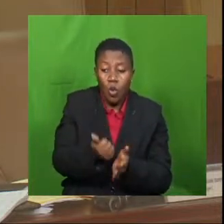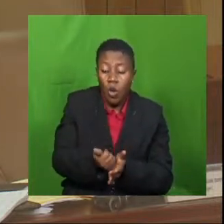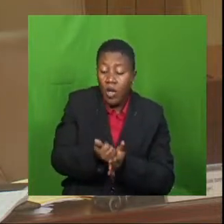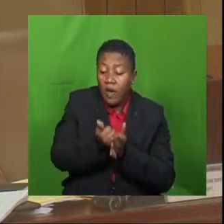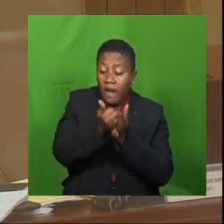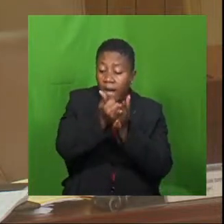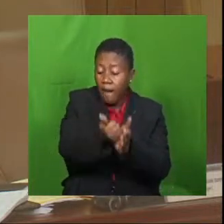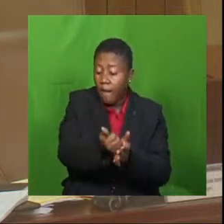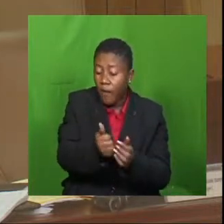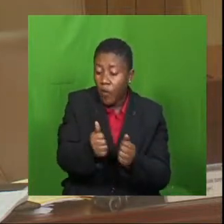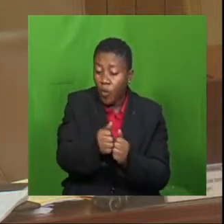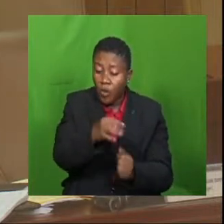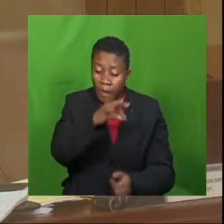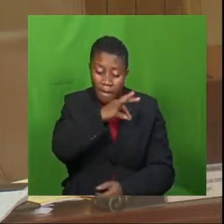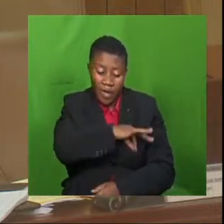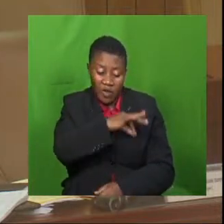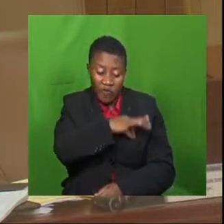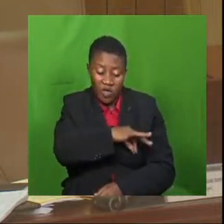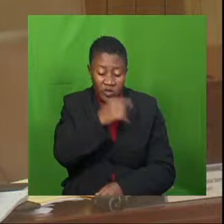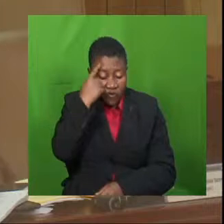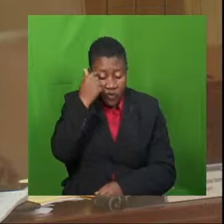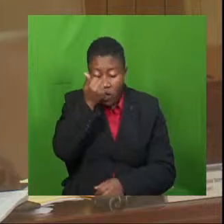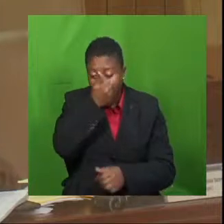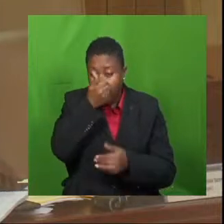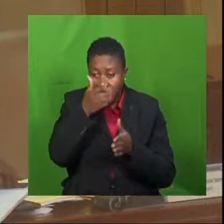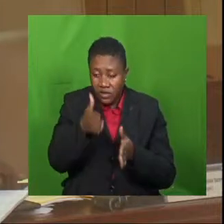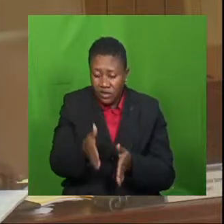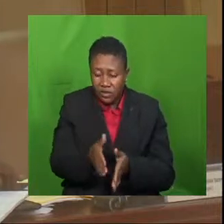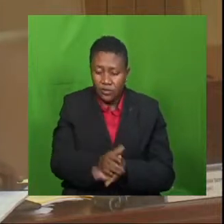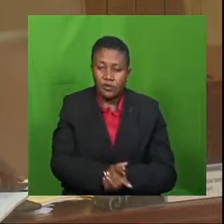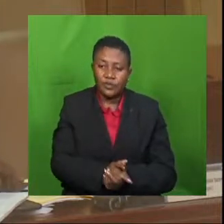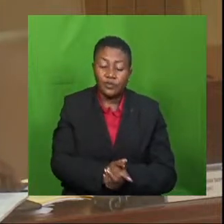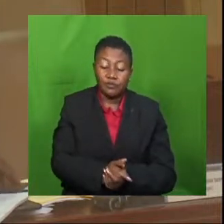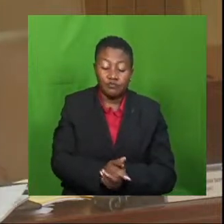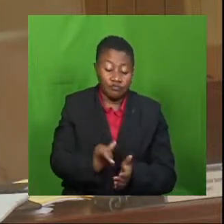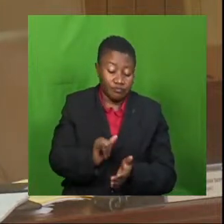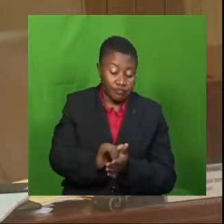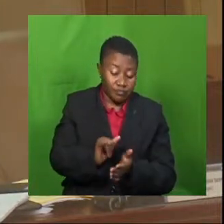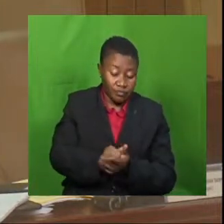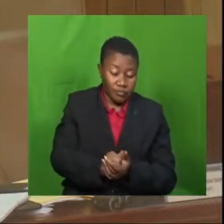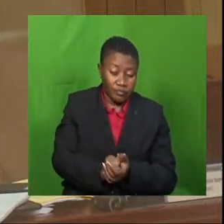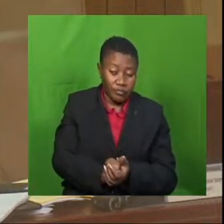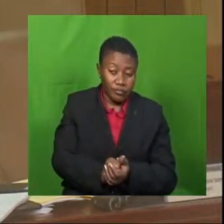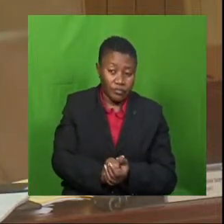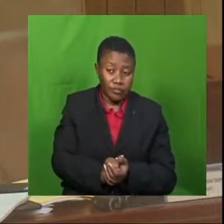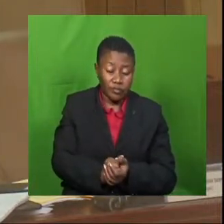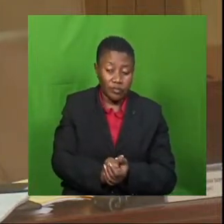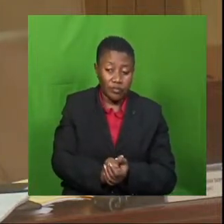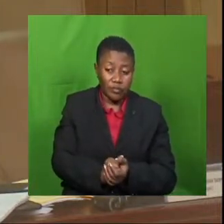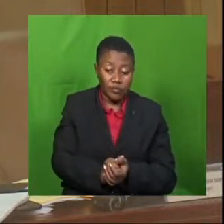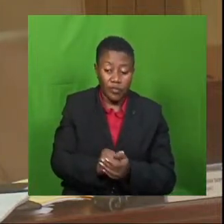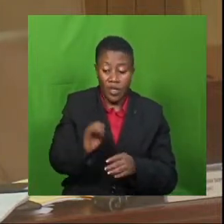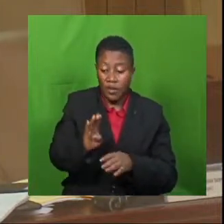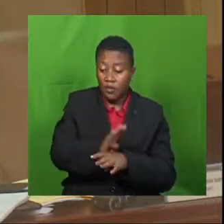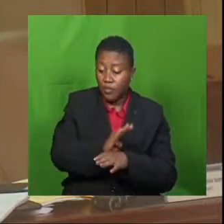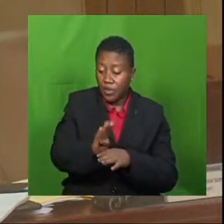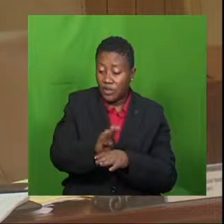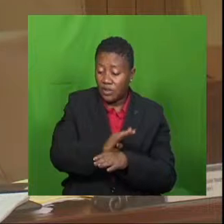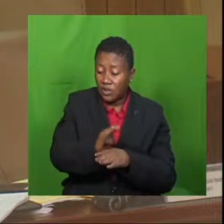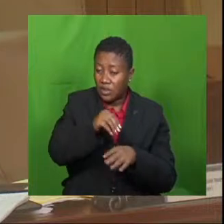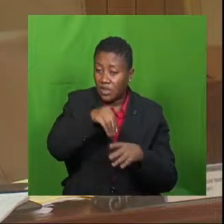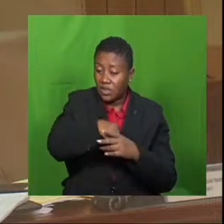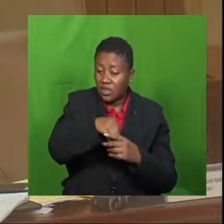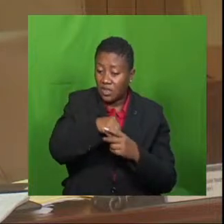benefit of Africans. Mr. Speaker, apart from that, exports to non-African countries will rise